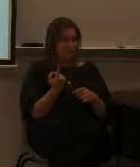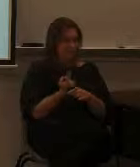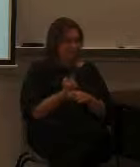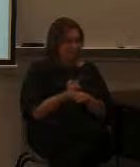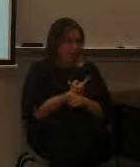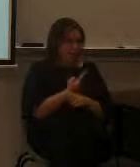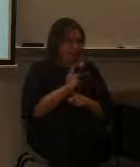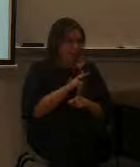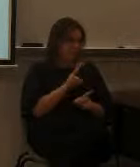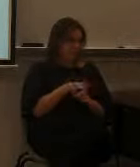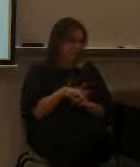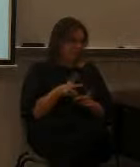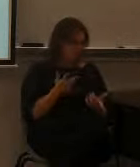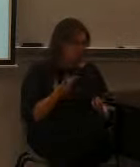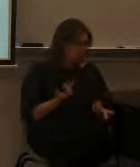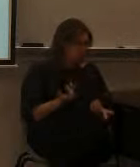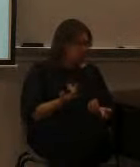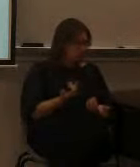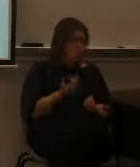well.